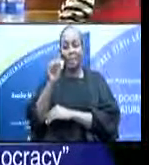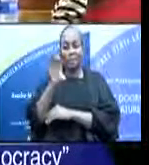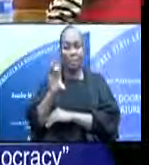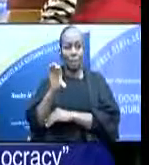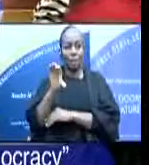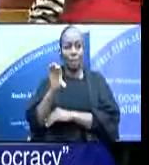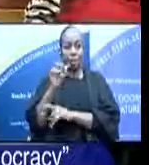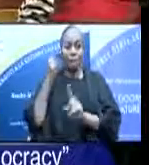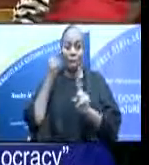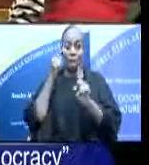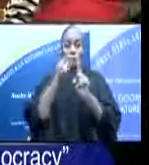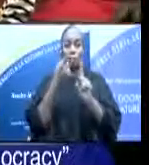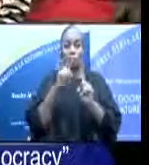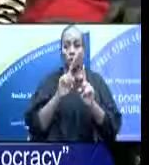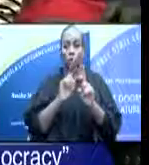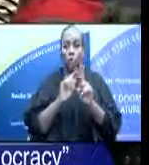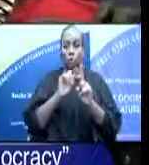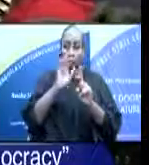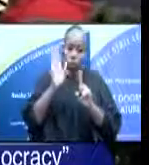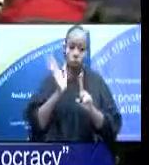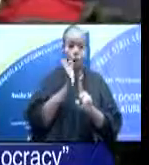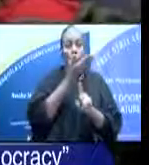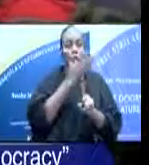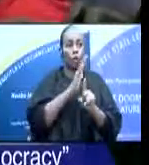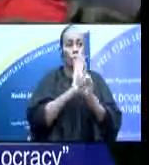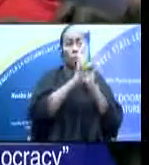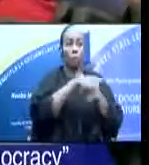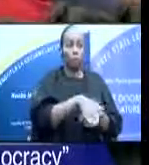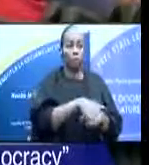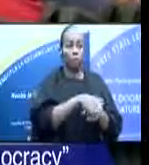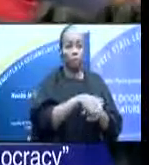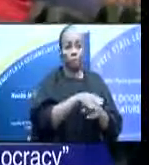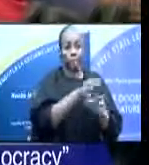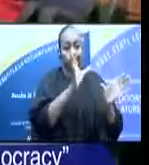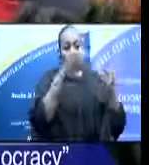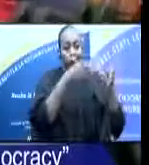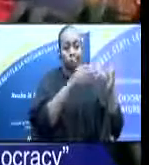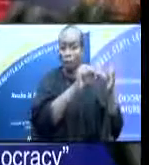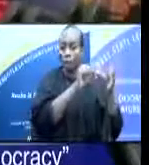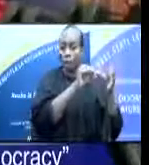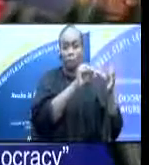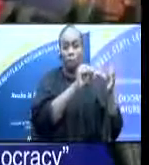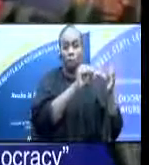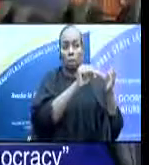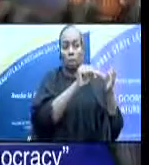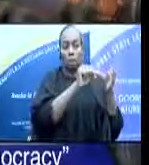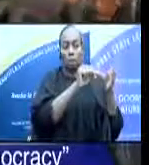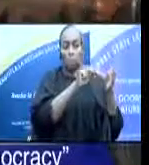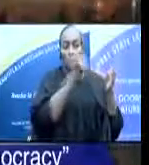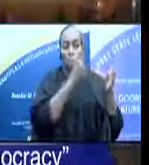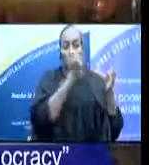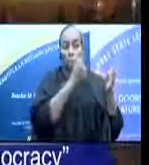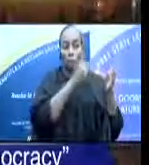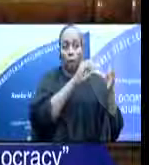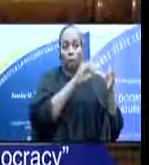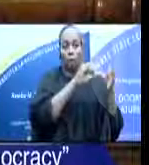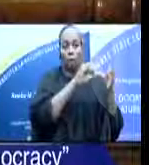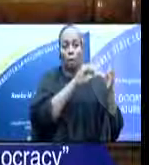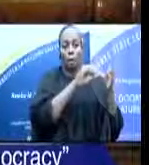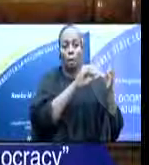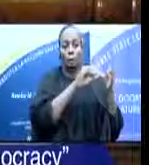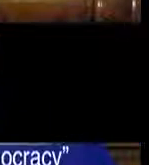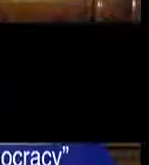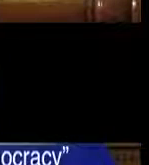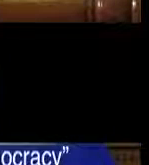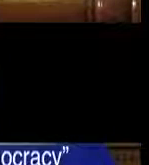discredit the opposition for voting against a budget is not only malicious, but misguided and manipulative.